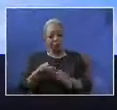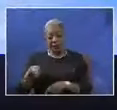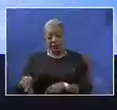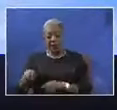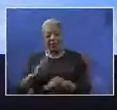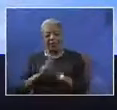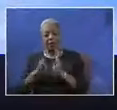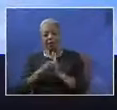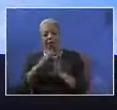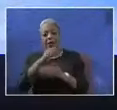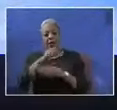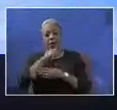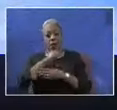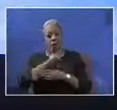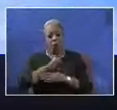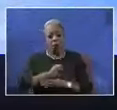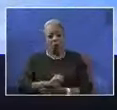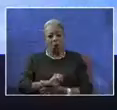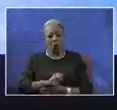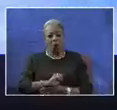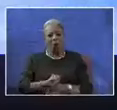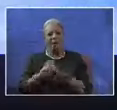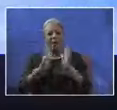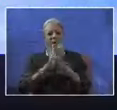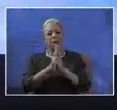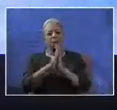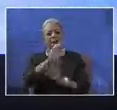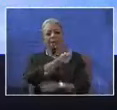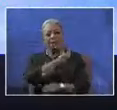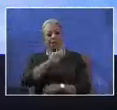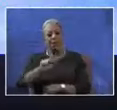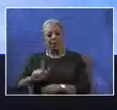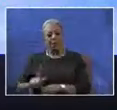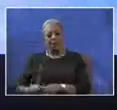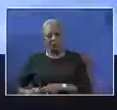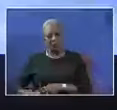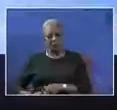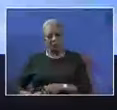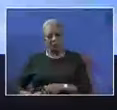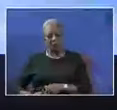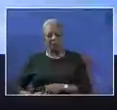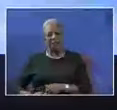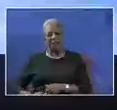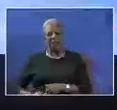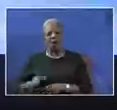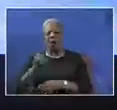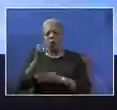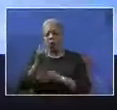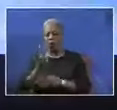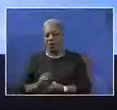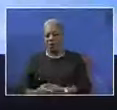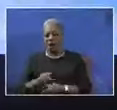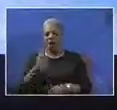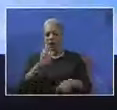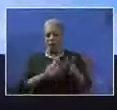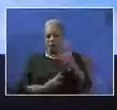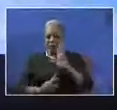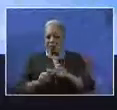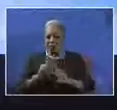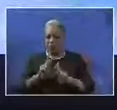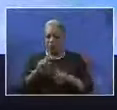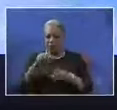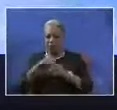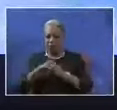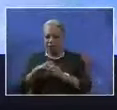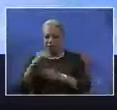you go blind, I hope that the Lord will cause an explosion of population in Israel